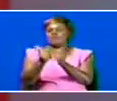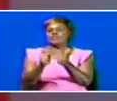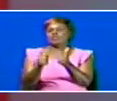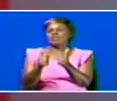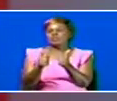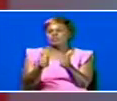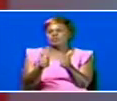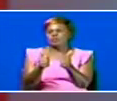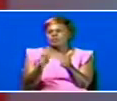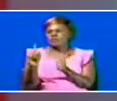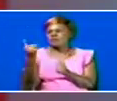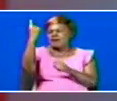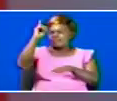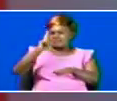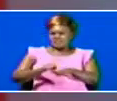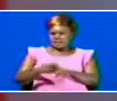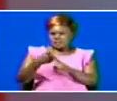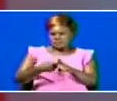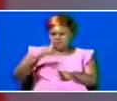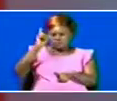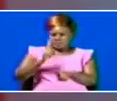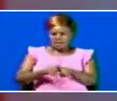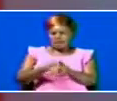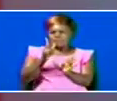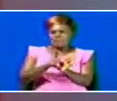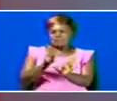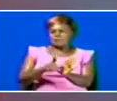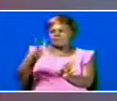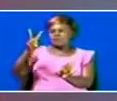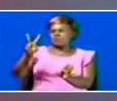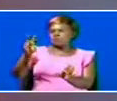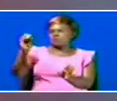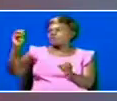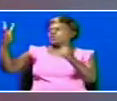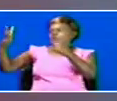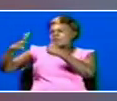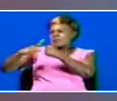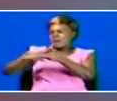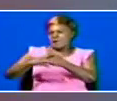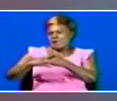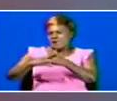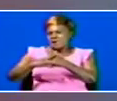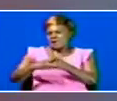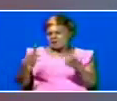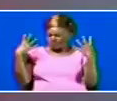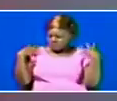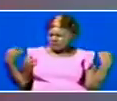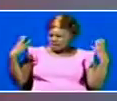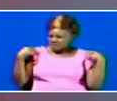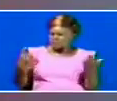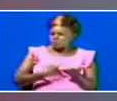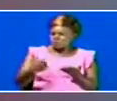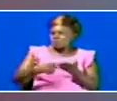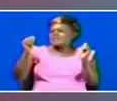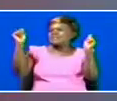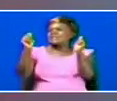Invitational Tournament for the first time since making their debut in the 2009 season. Despite being in training for over 10 weeks,